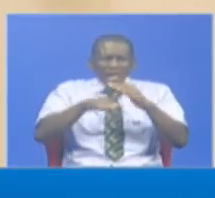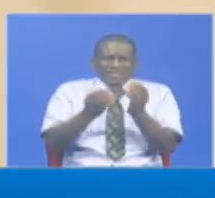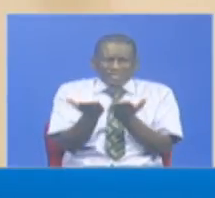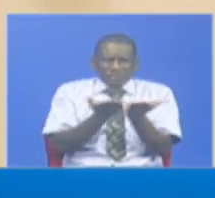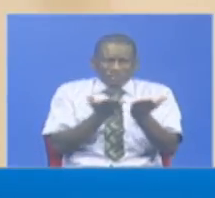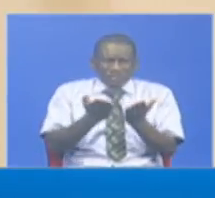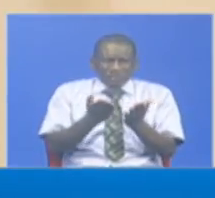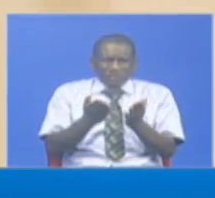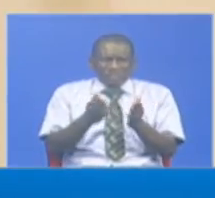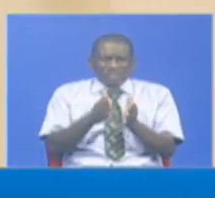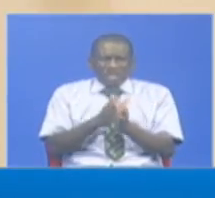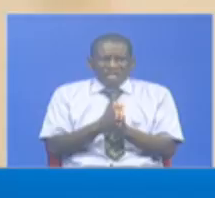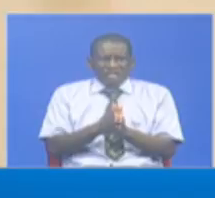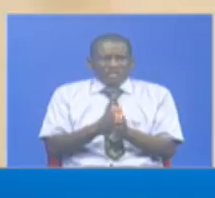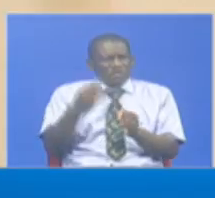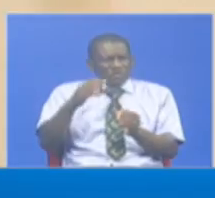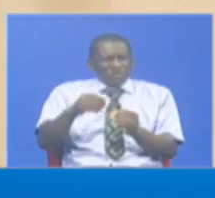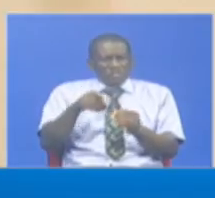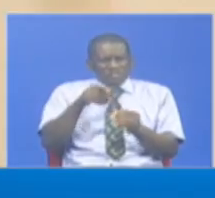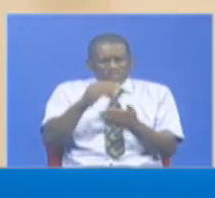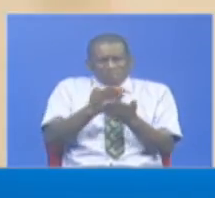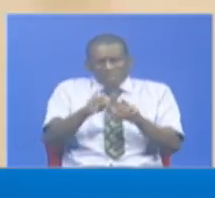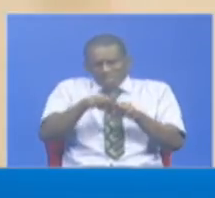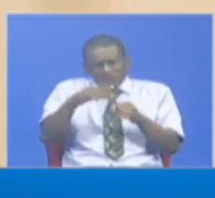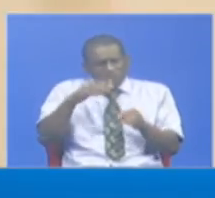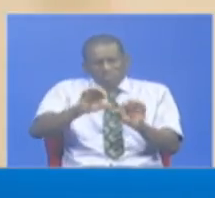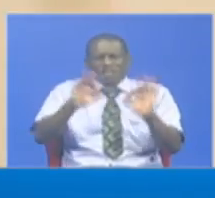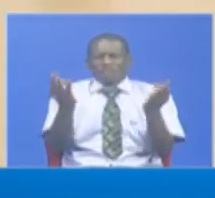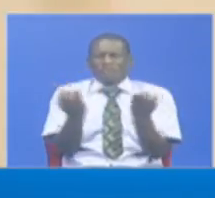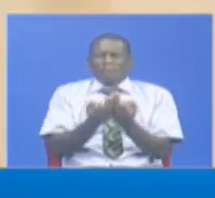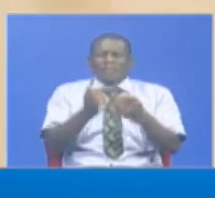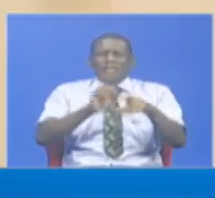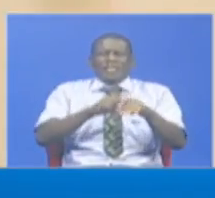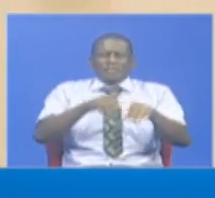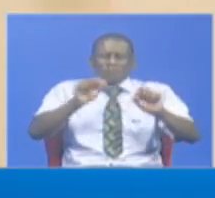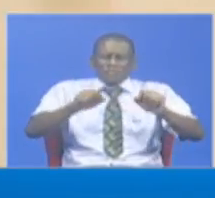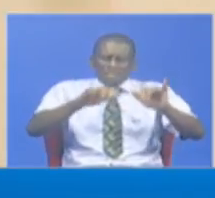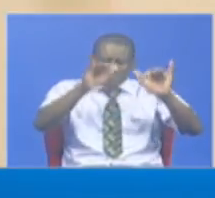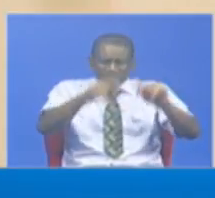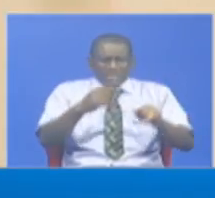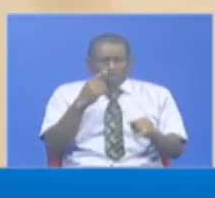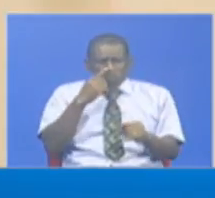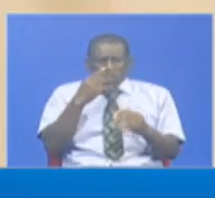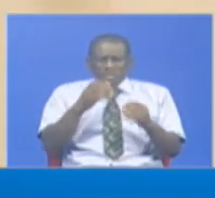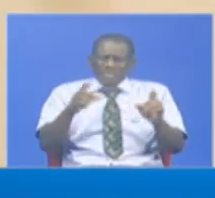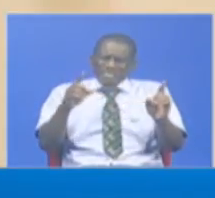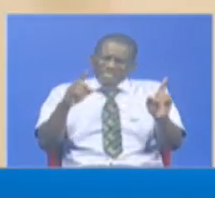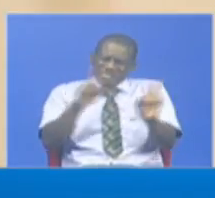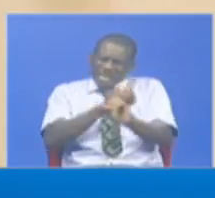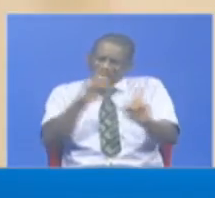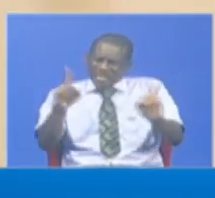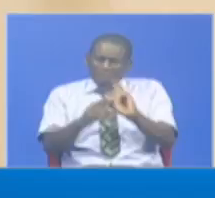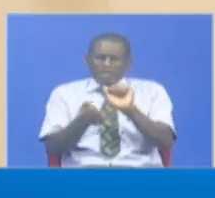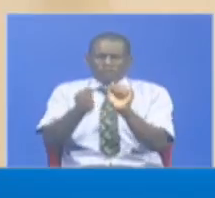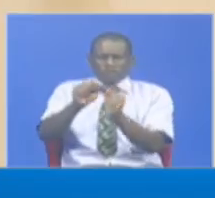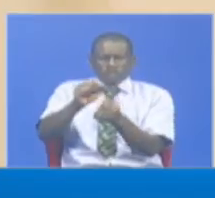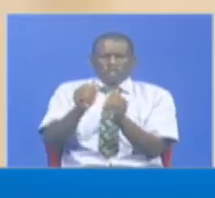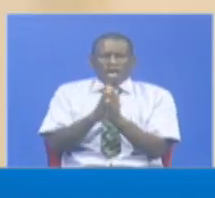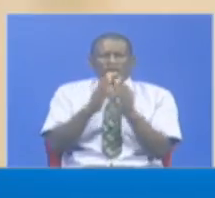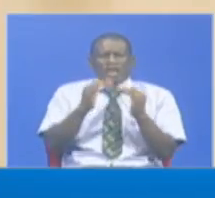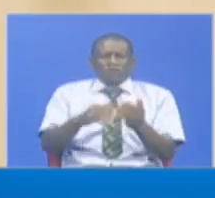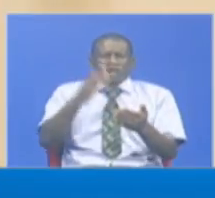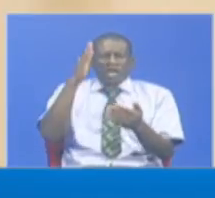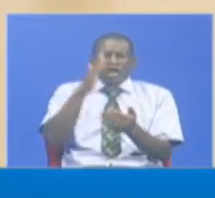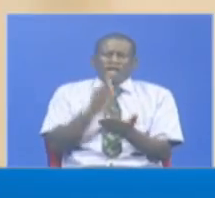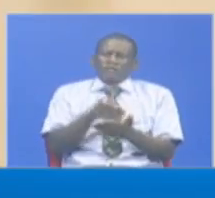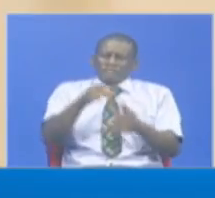services for their family when they have to be able to stay home. So the dynamics have really changed, and it actually could